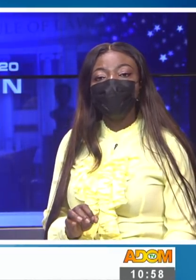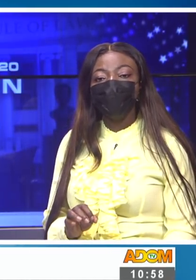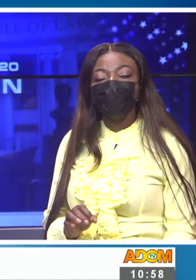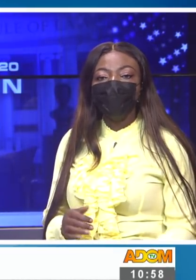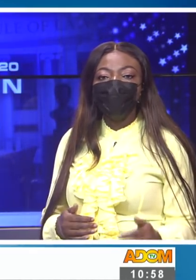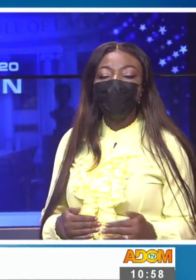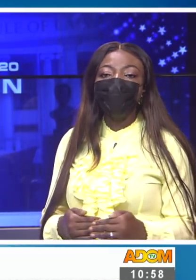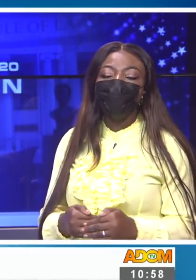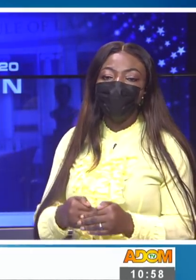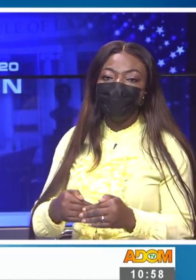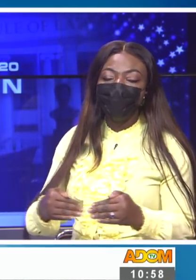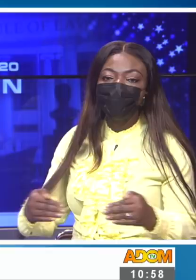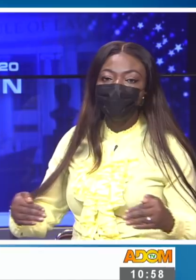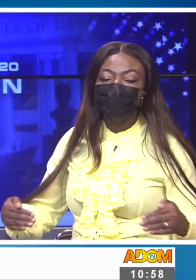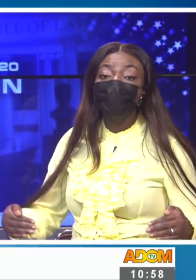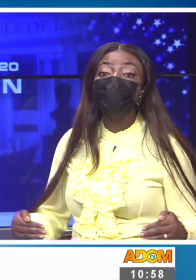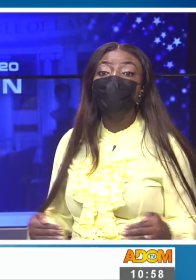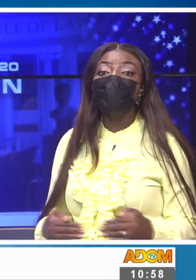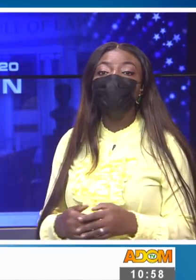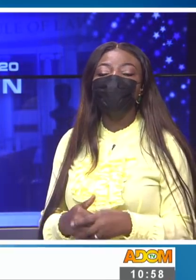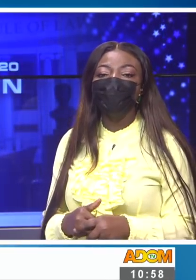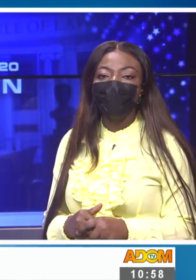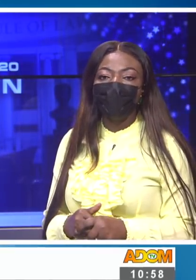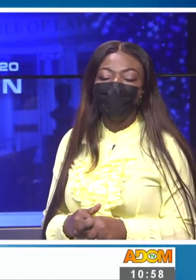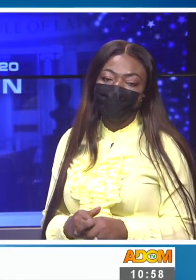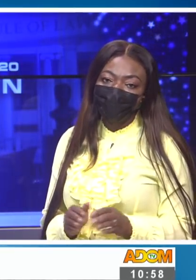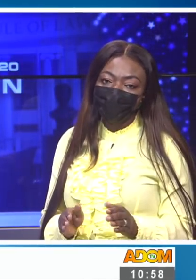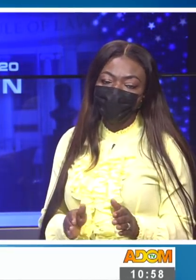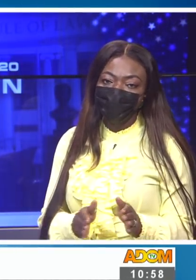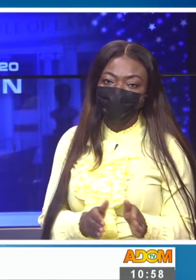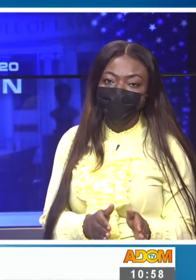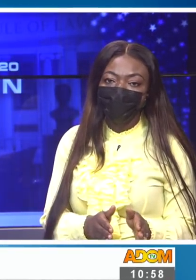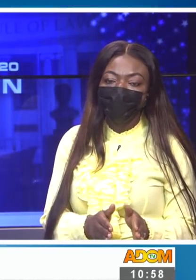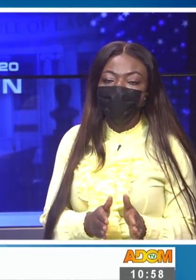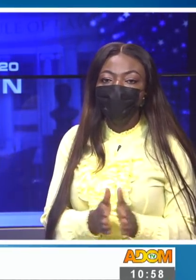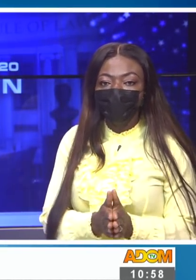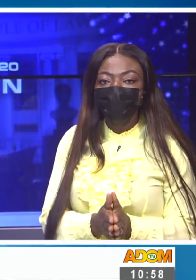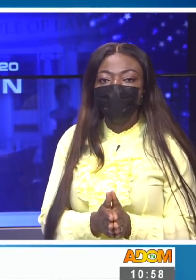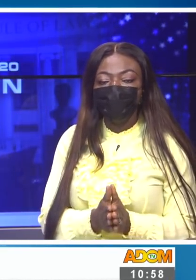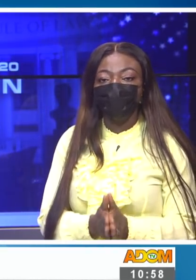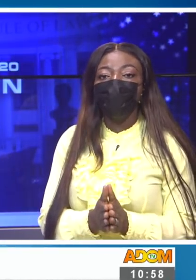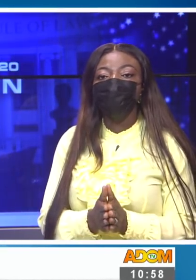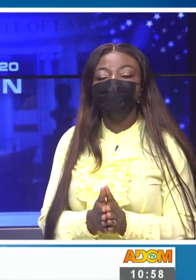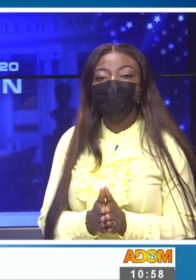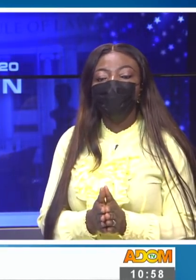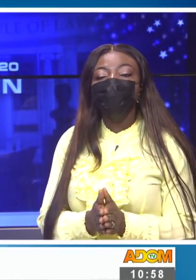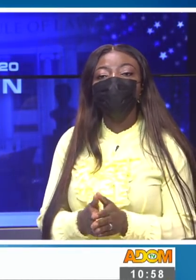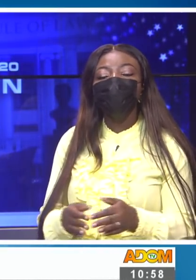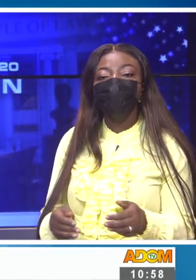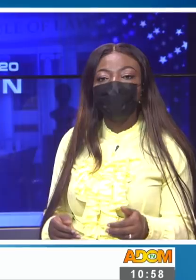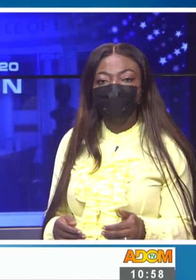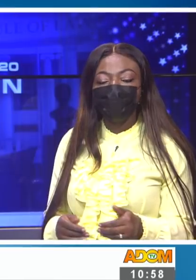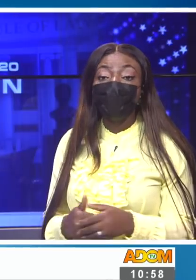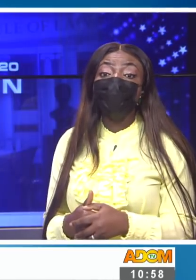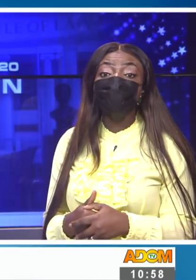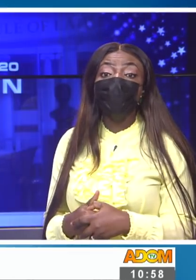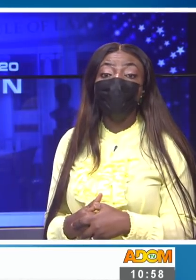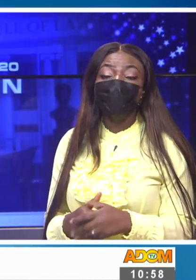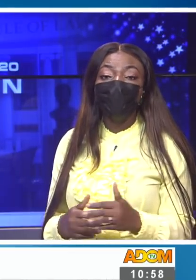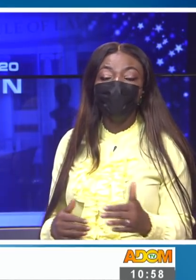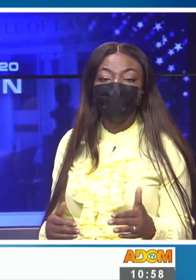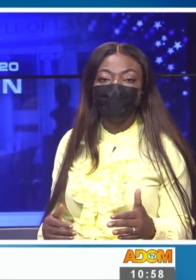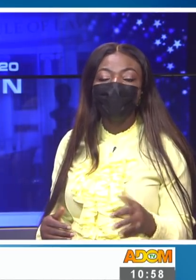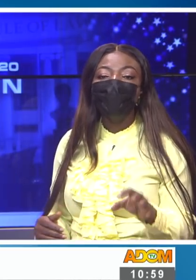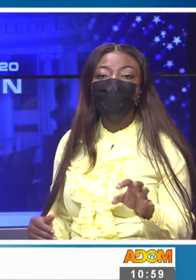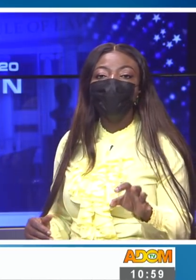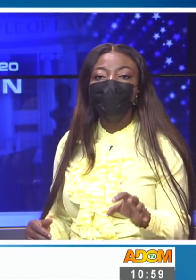ye judges no se ne ye wotie nsem ni nyina wie a na wo se wo sori ekọ kokuom na wo kofa dwen anya bia